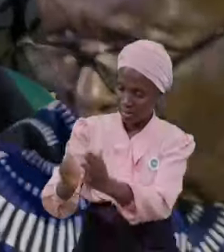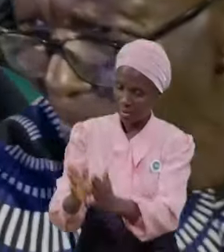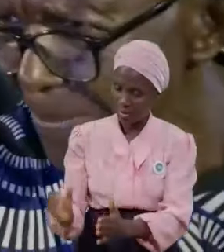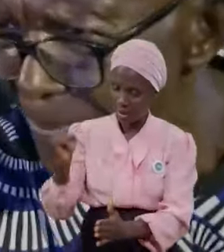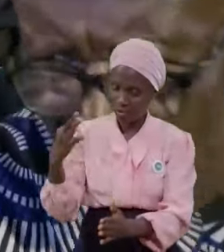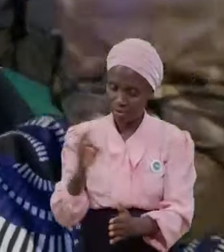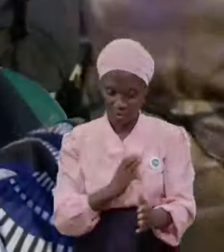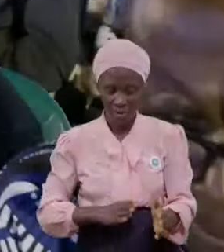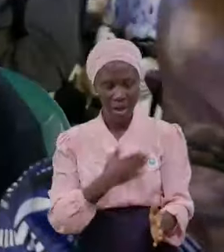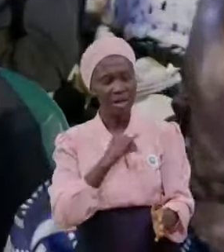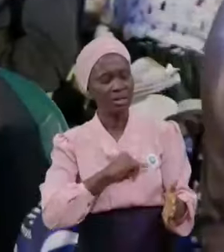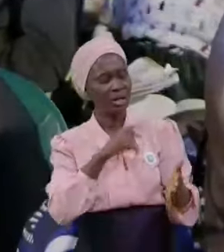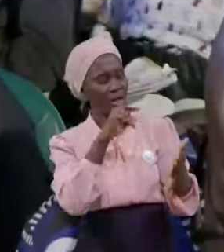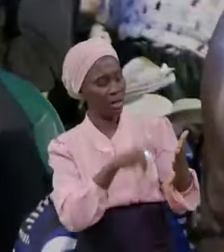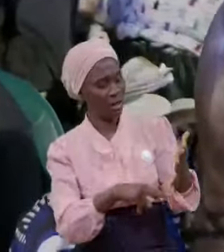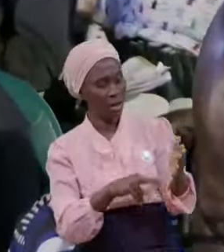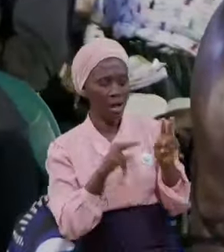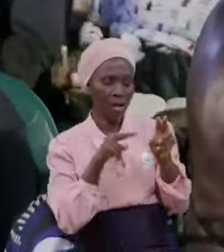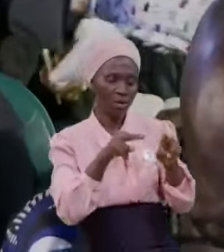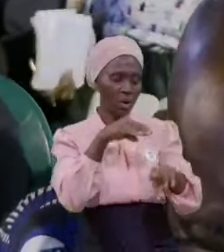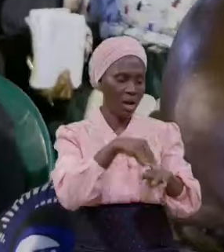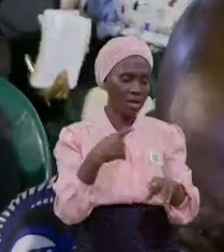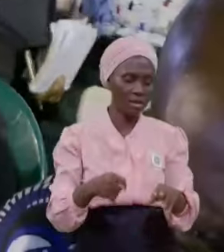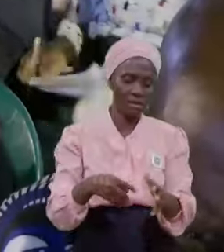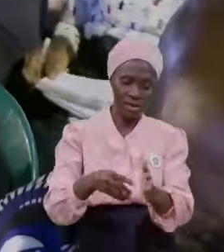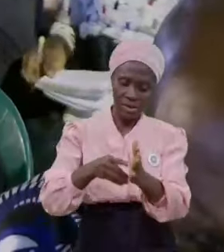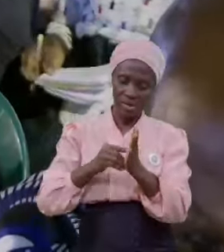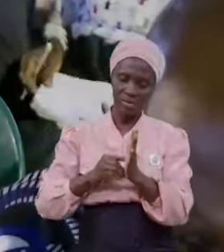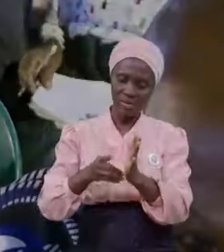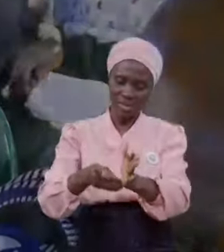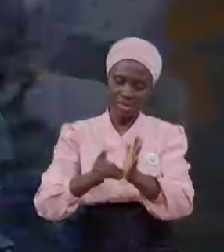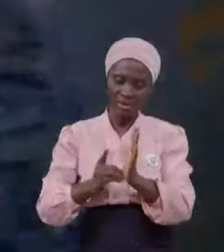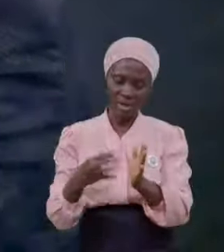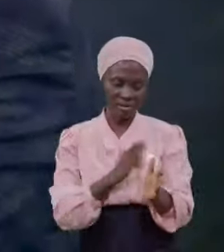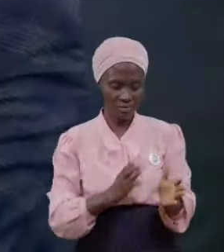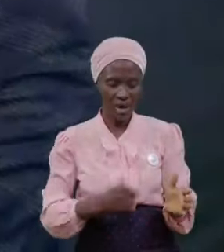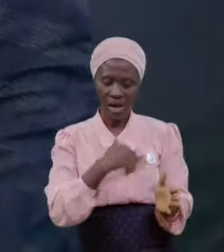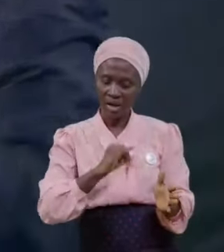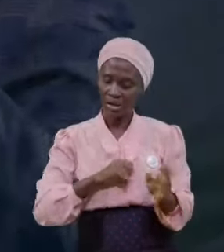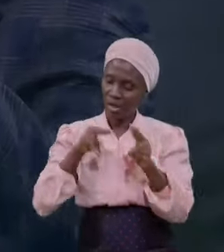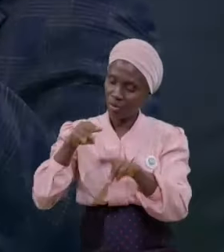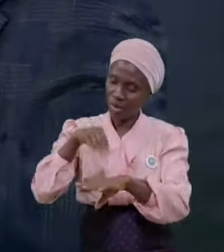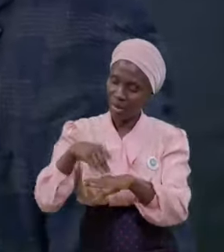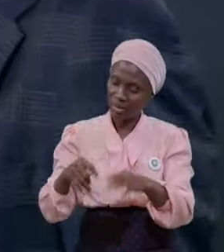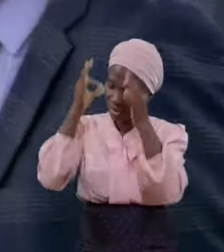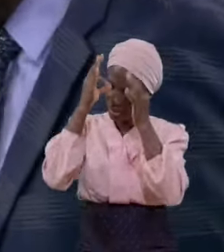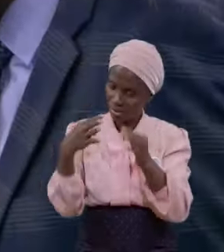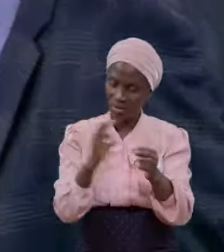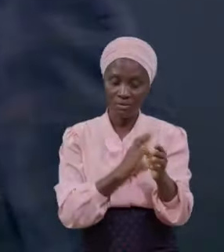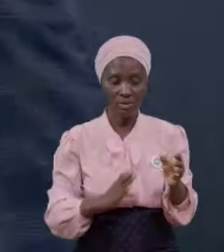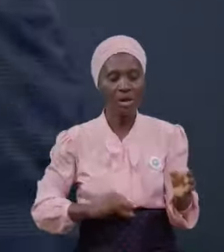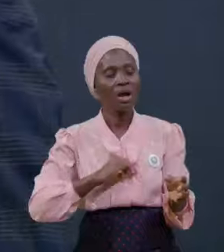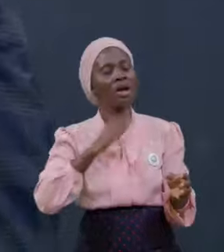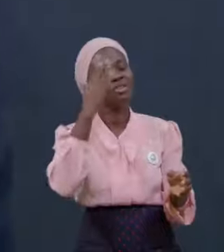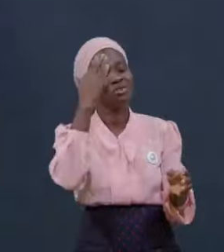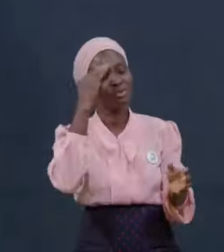look at decision for Christ, I know I'm not there yet, but this